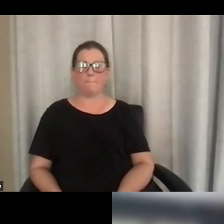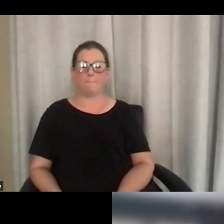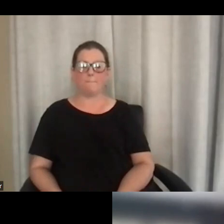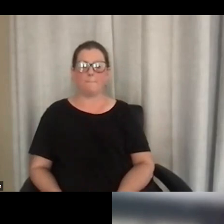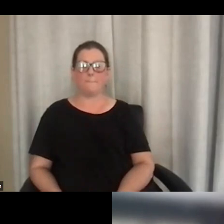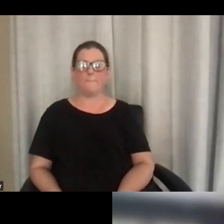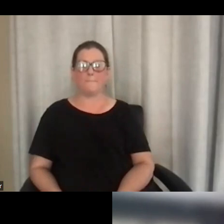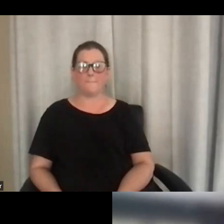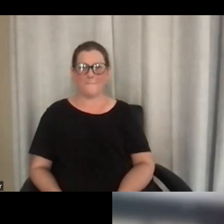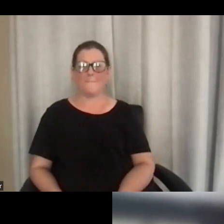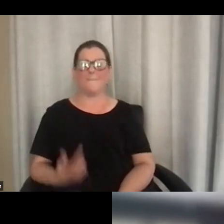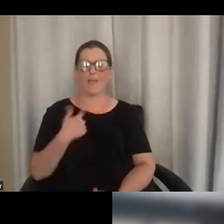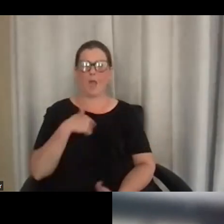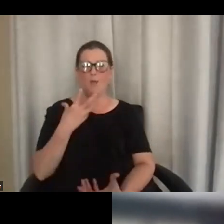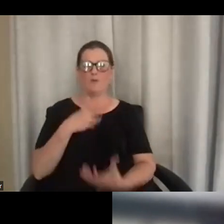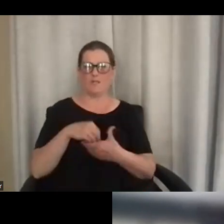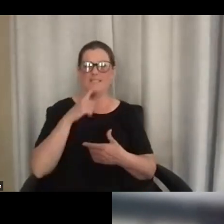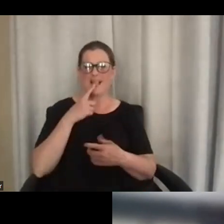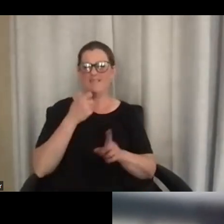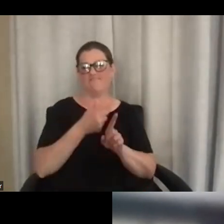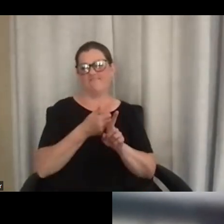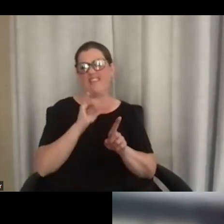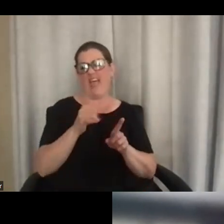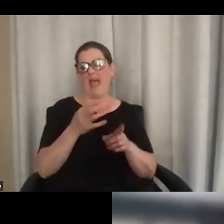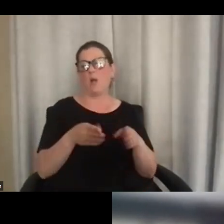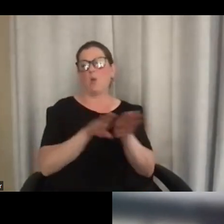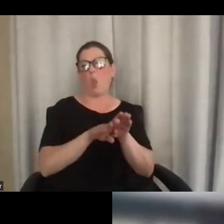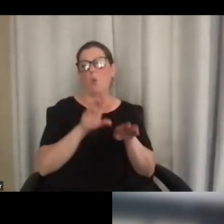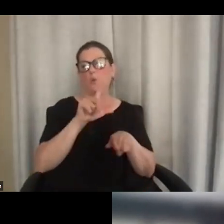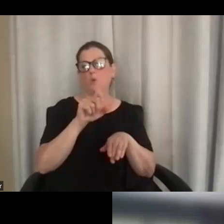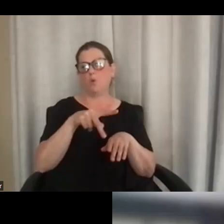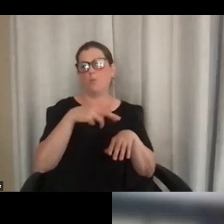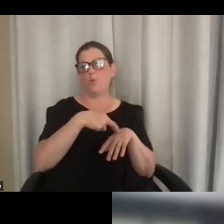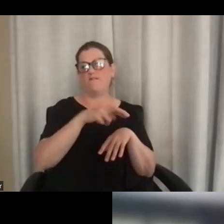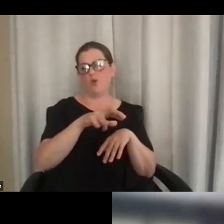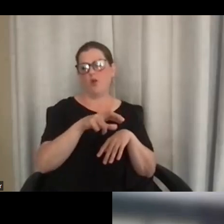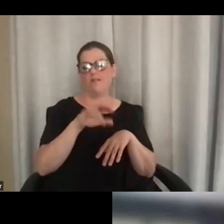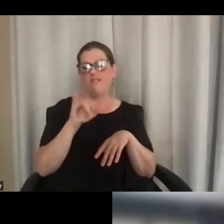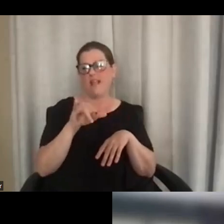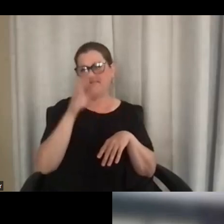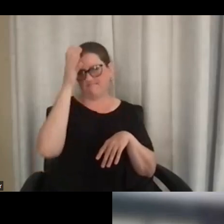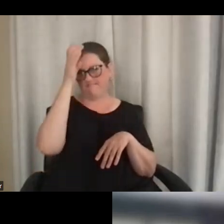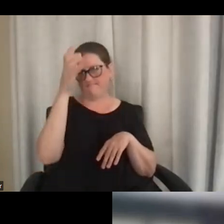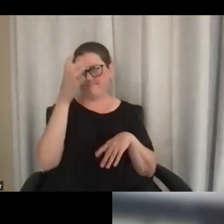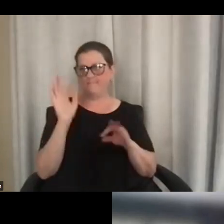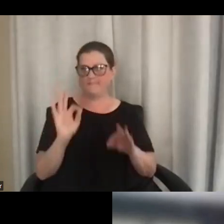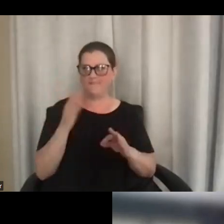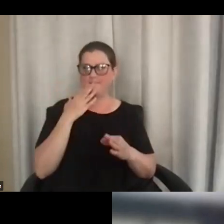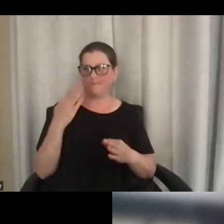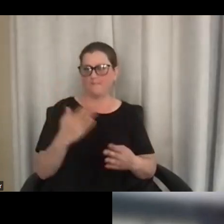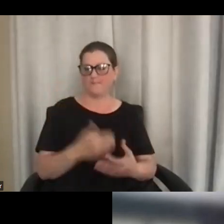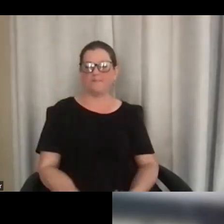Our participant said, yes, it's a closed loop referral that can be used across systems. So thank you.